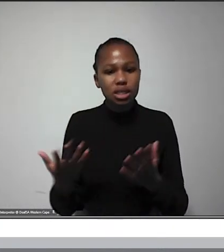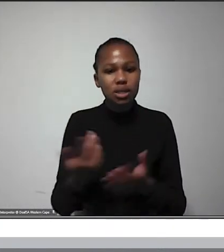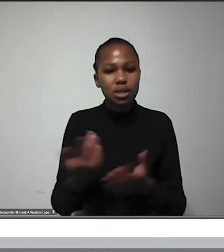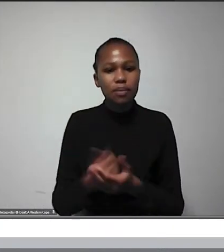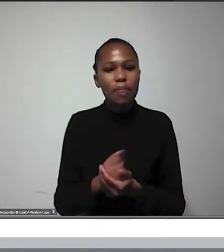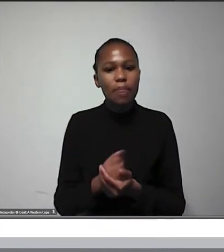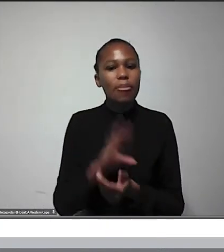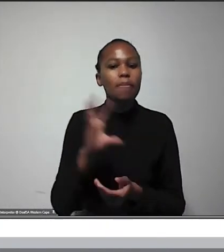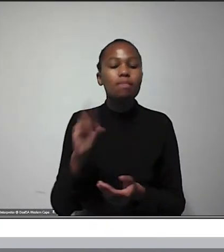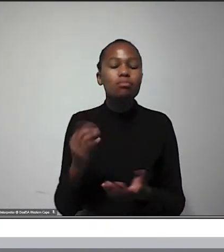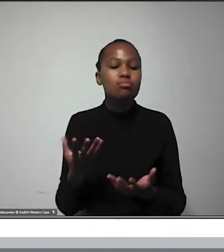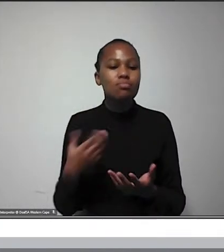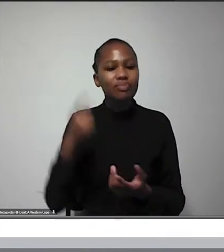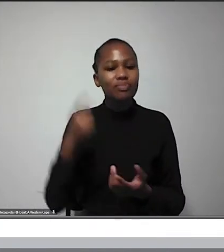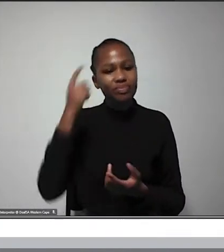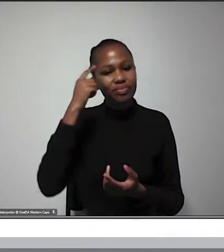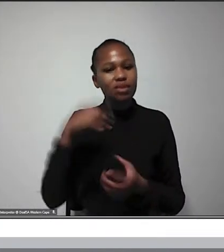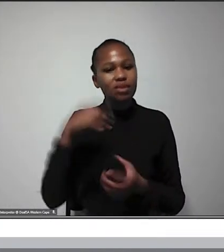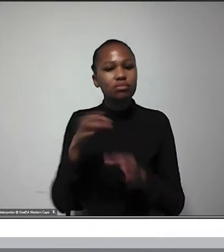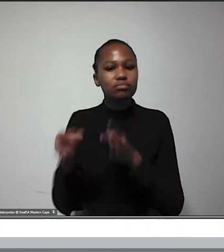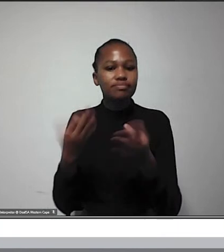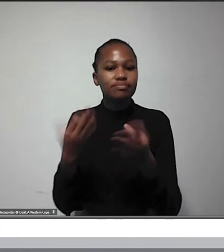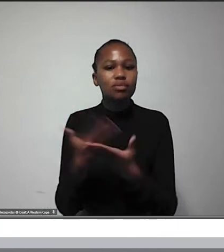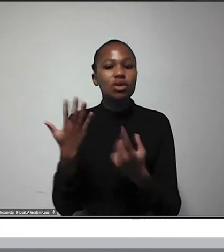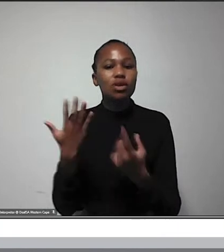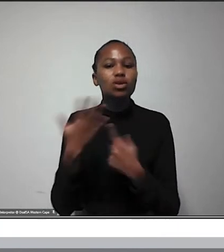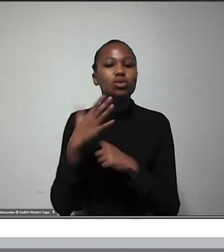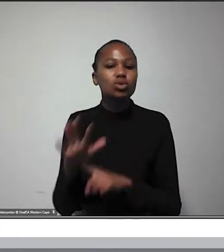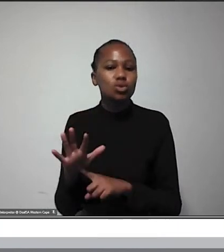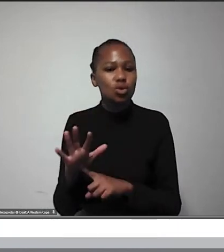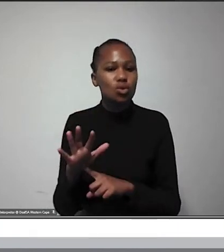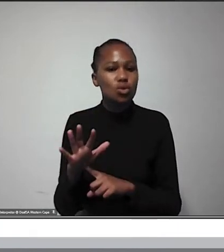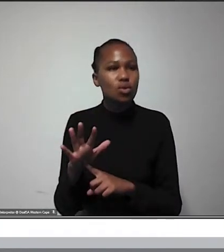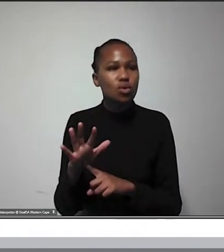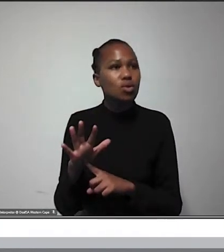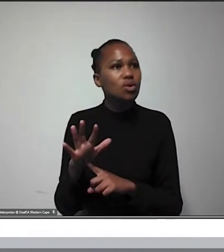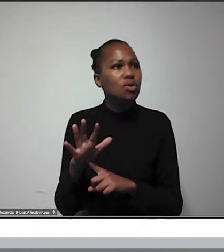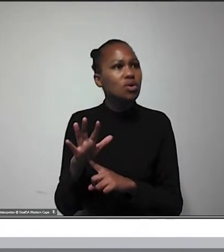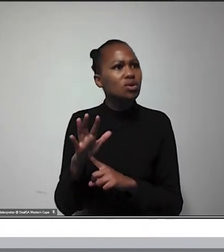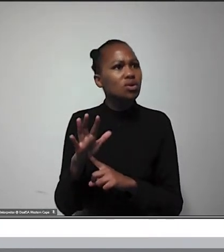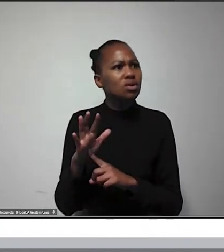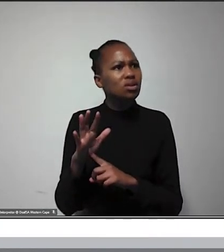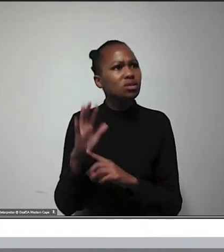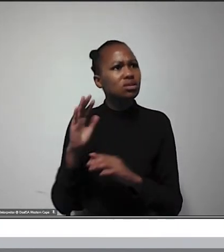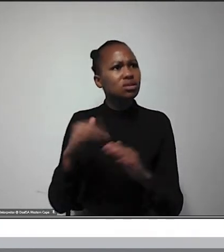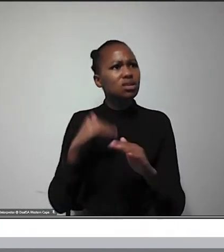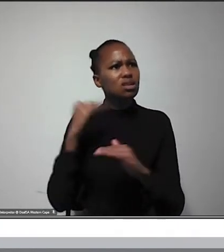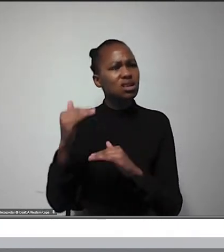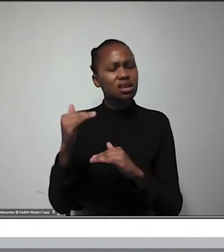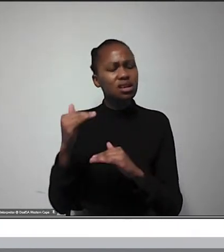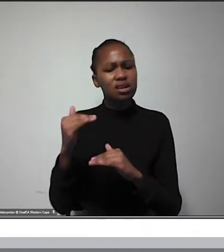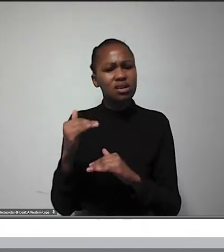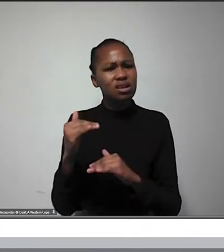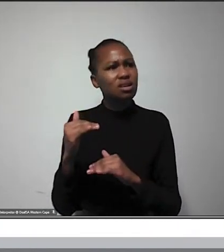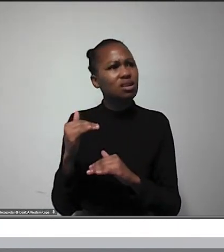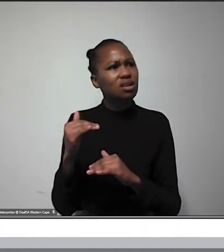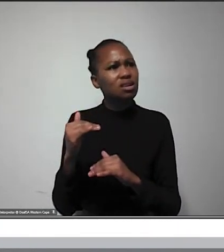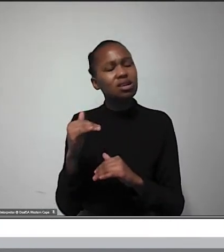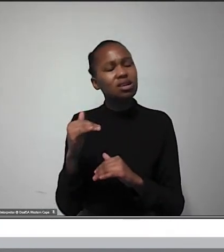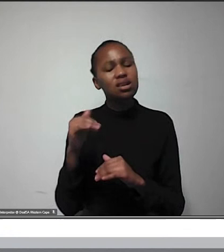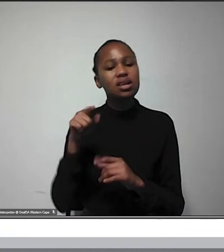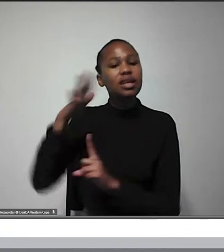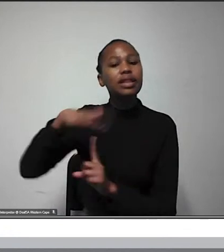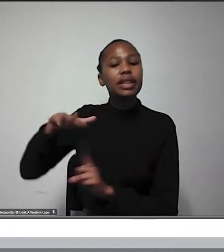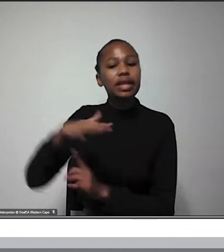So I think from analysis, it shows that wine, for instance, carries quite a high tariff. So the wine industry